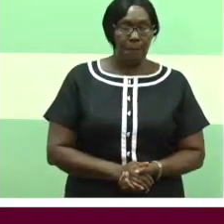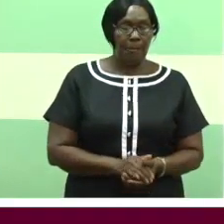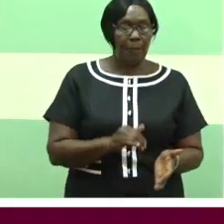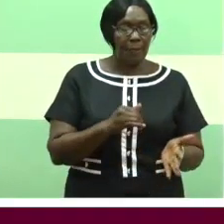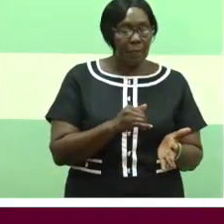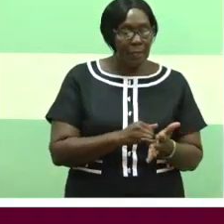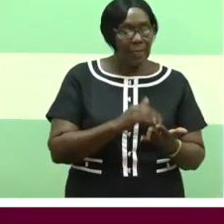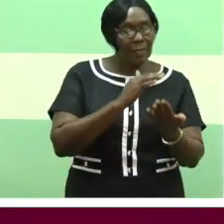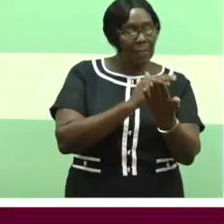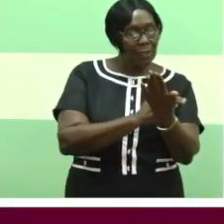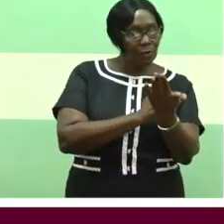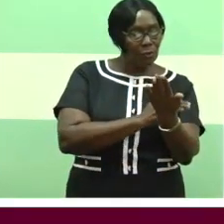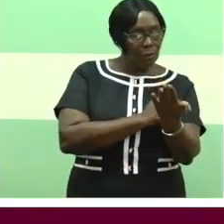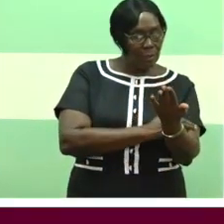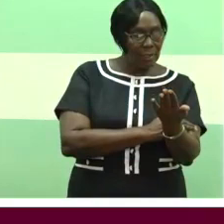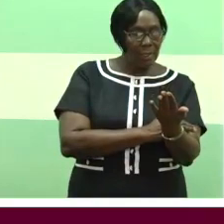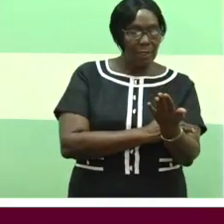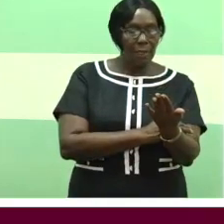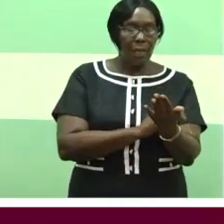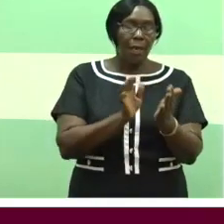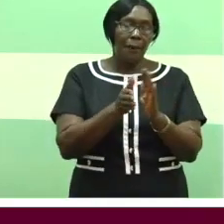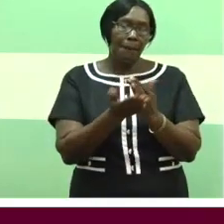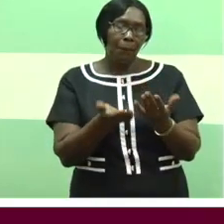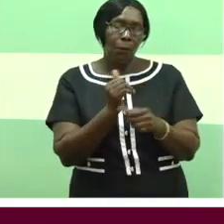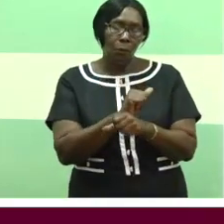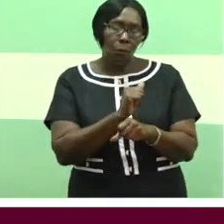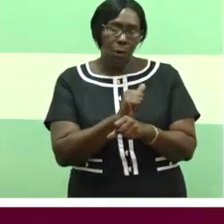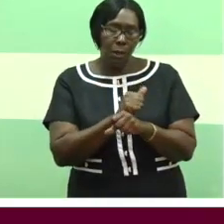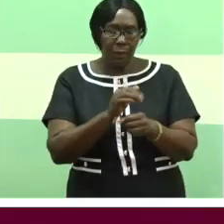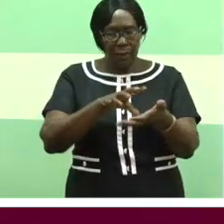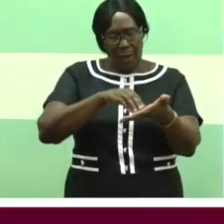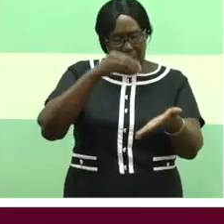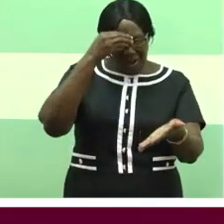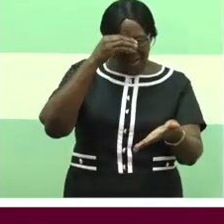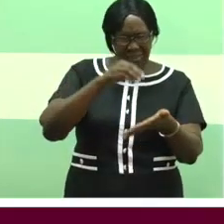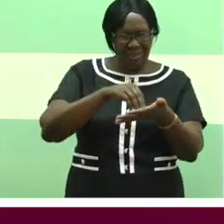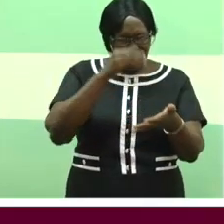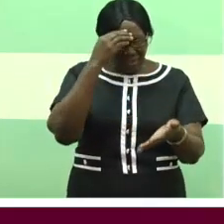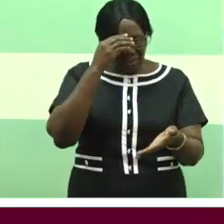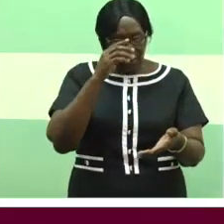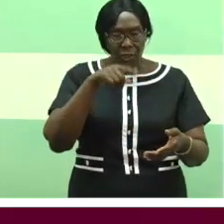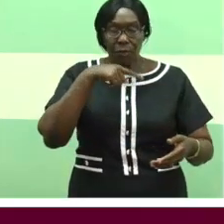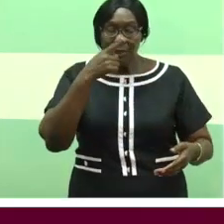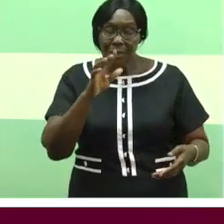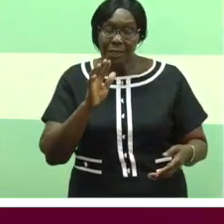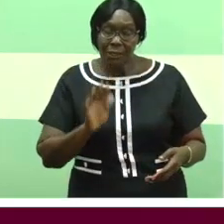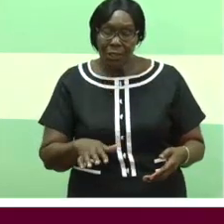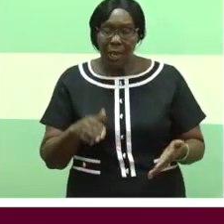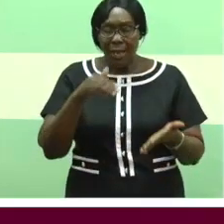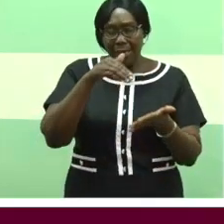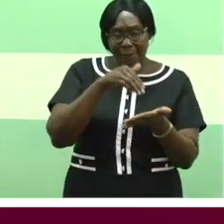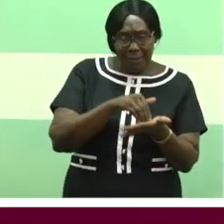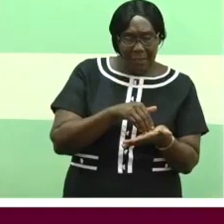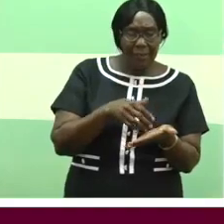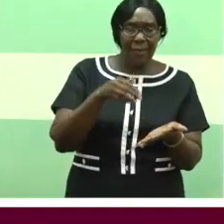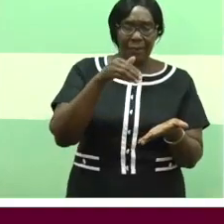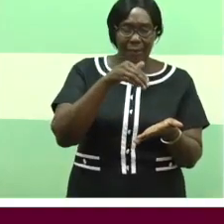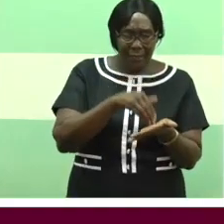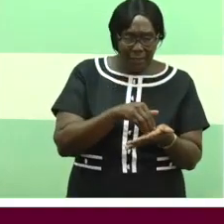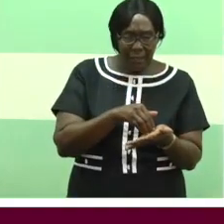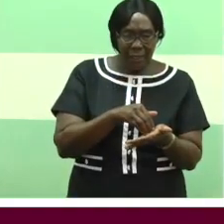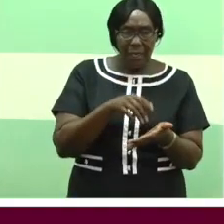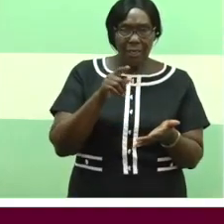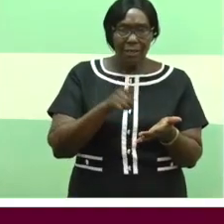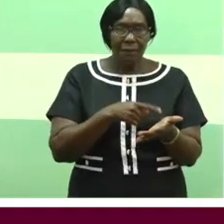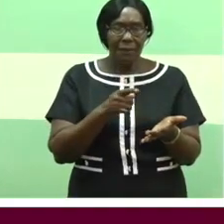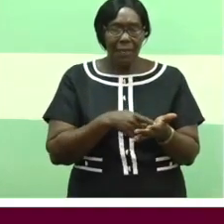It increases academic learning. So you may say to your child over and over, because sometimes as parents